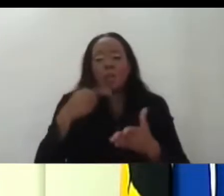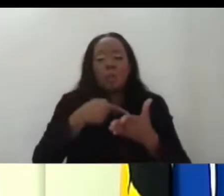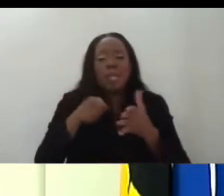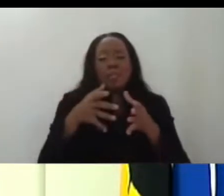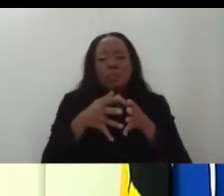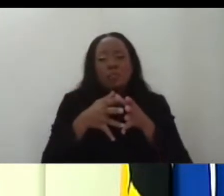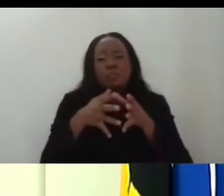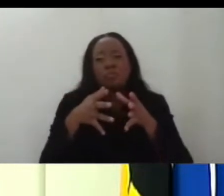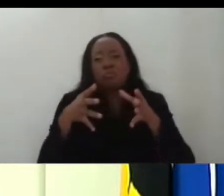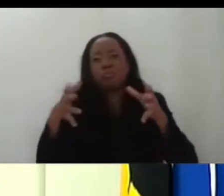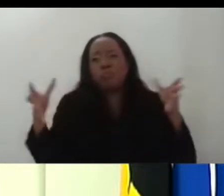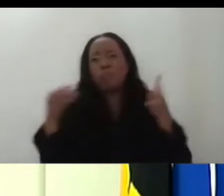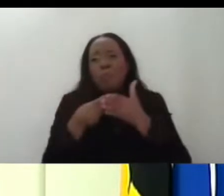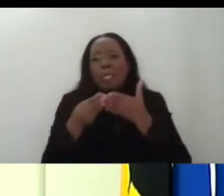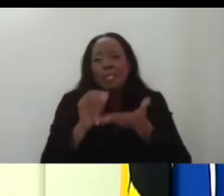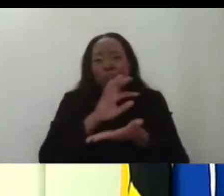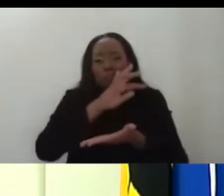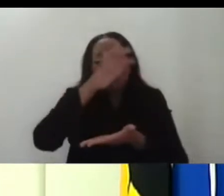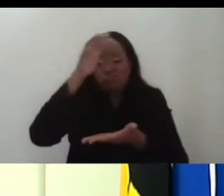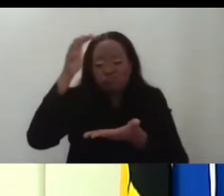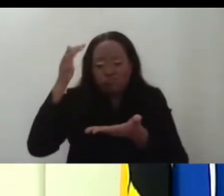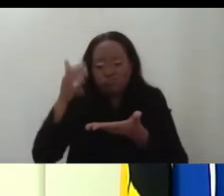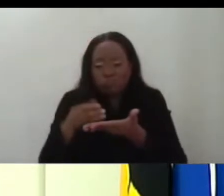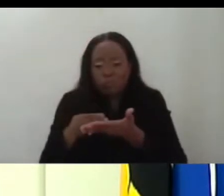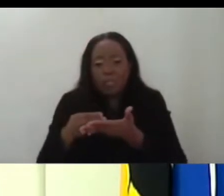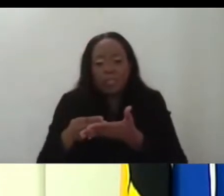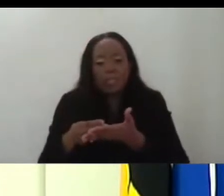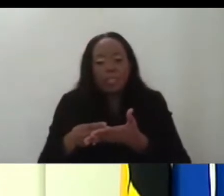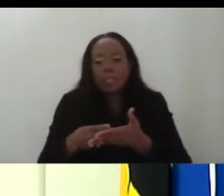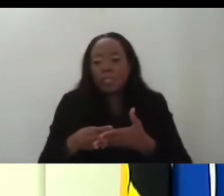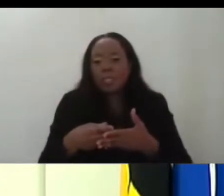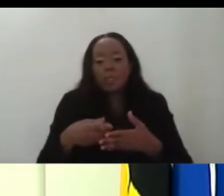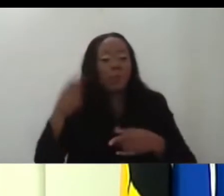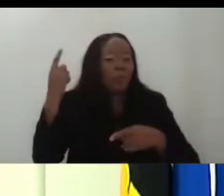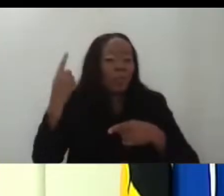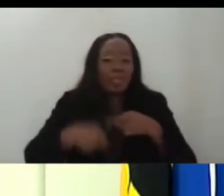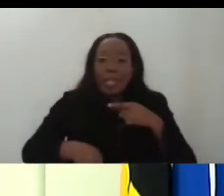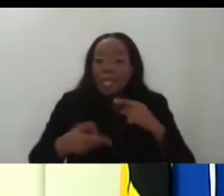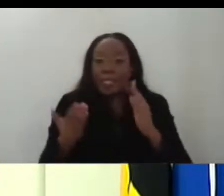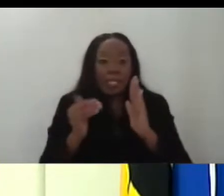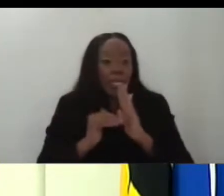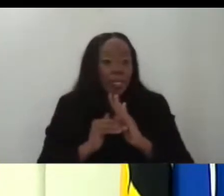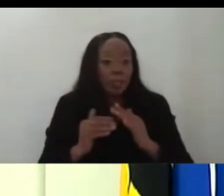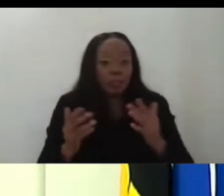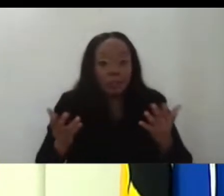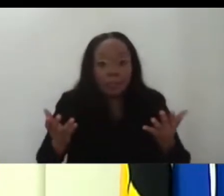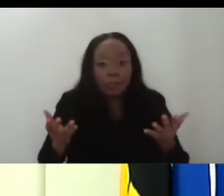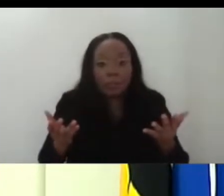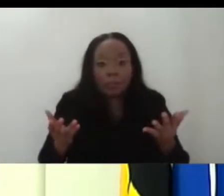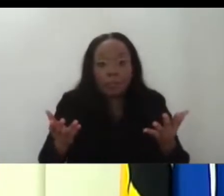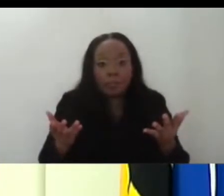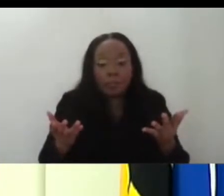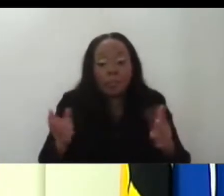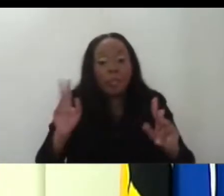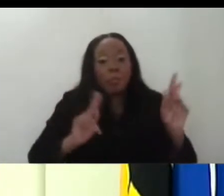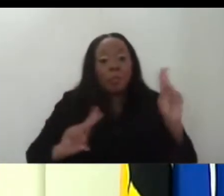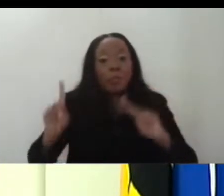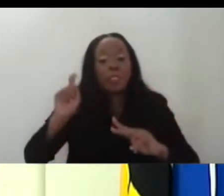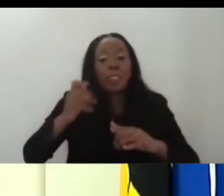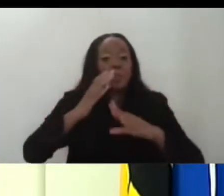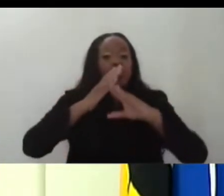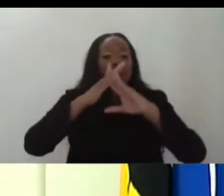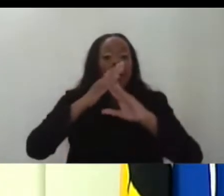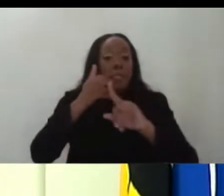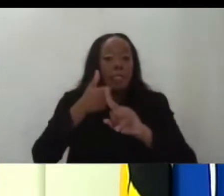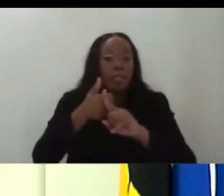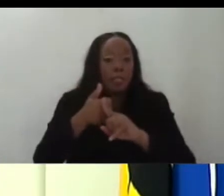Persons who can afford to must insure their assets, especially if that asset is how you earn your living. To not do so, you